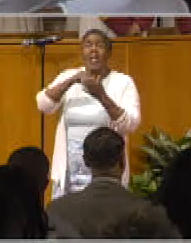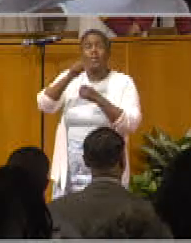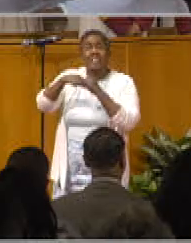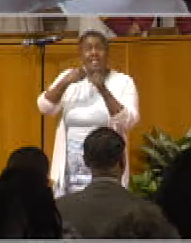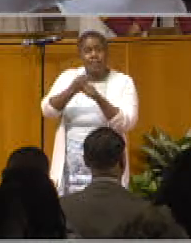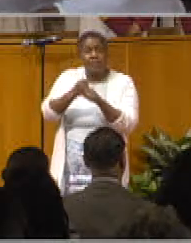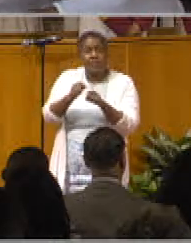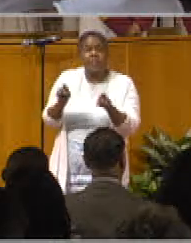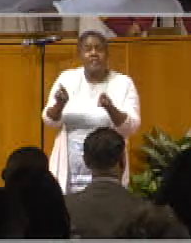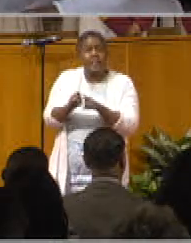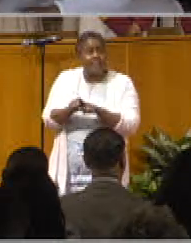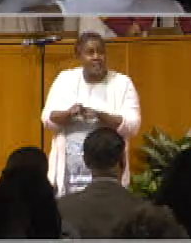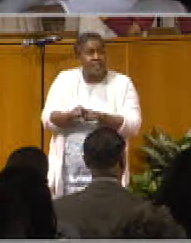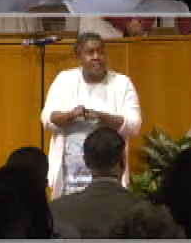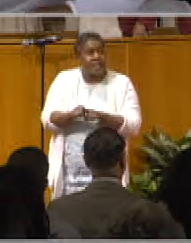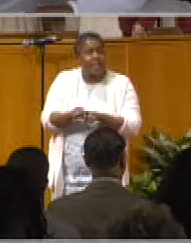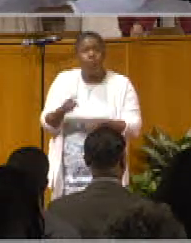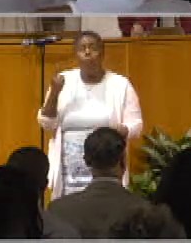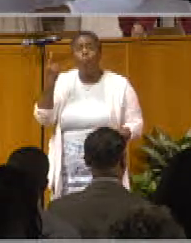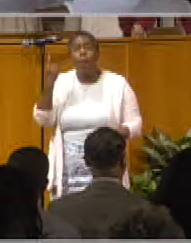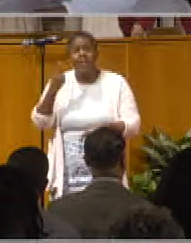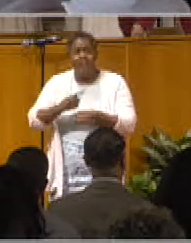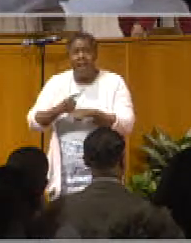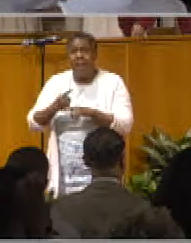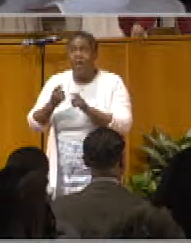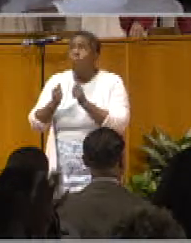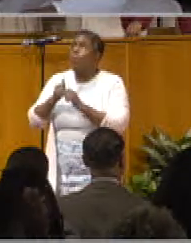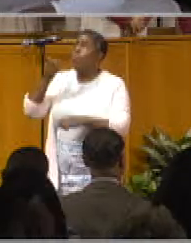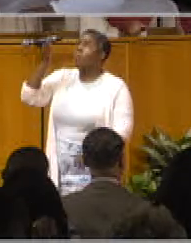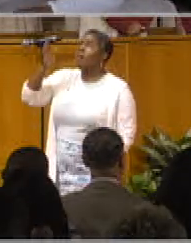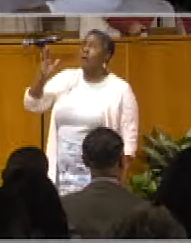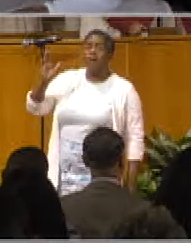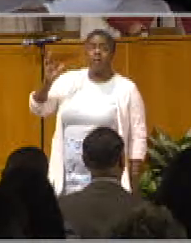1,000 years are as but one day to God?